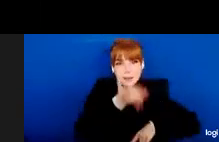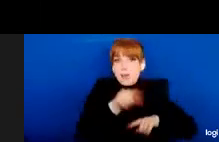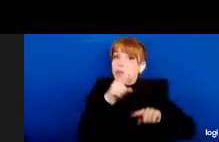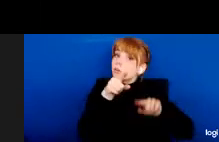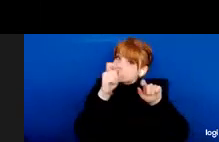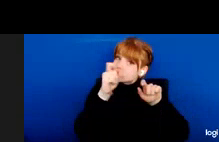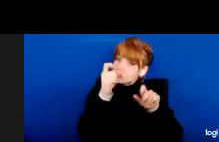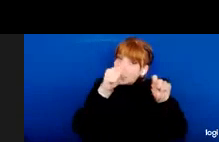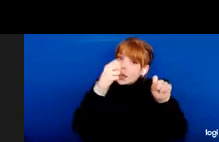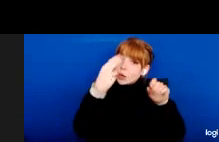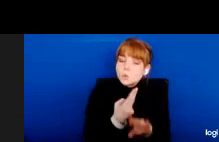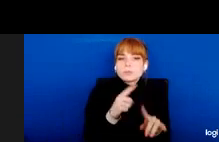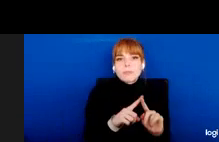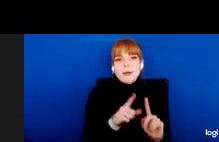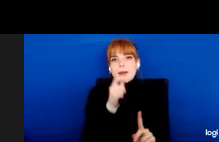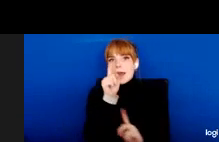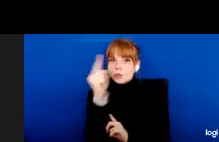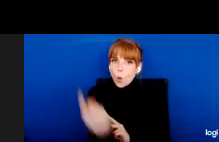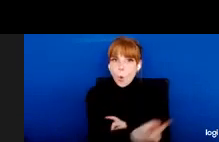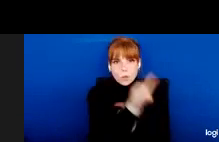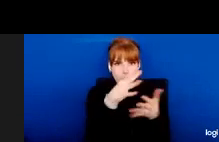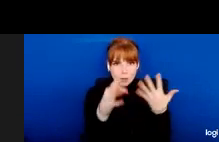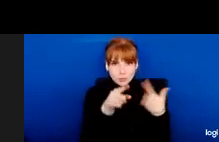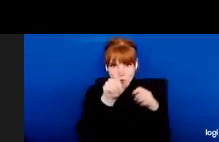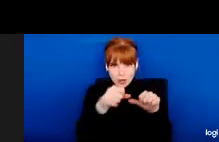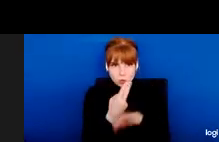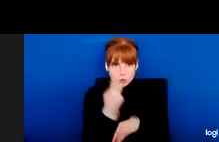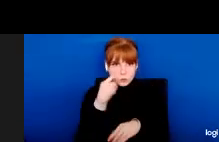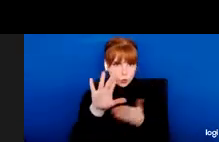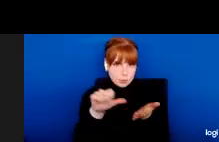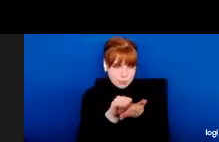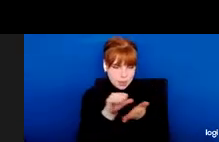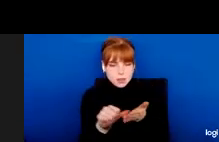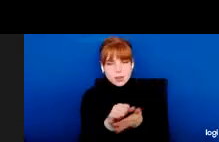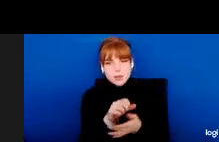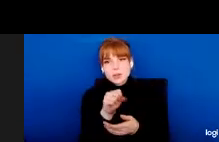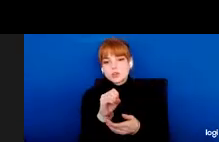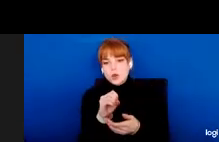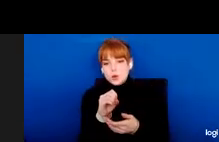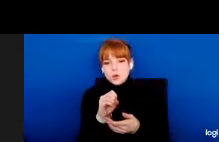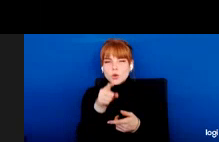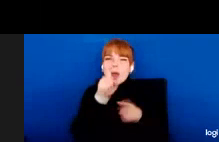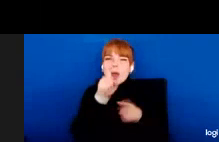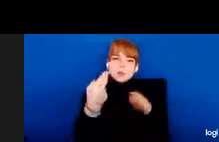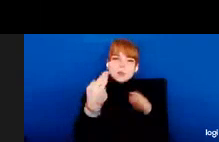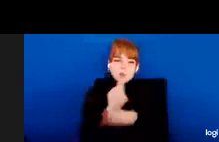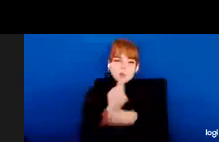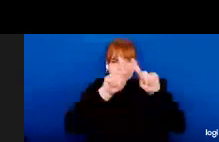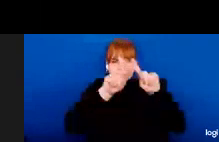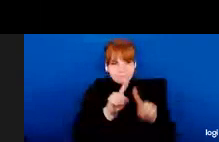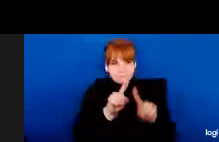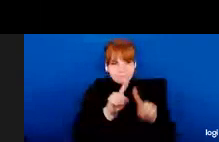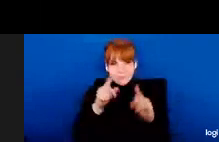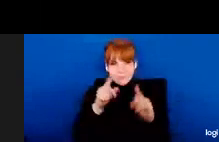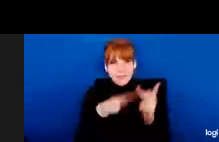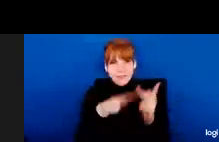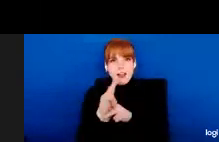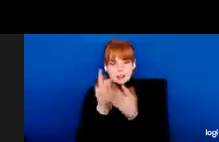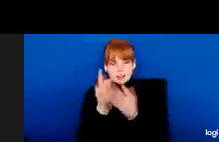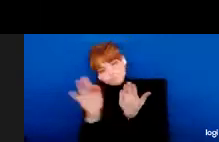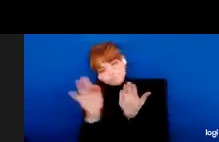things. So no swipes or back and forth, or you see these different types of gestures. Just